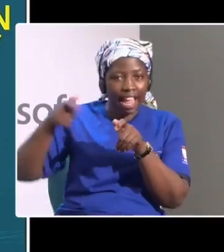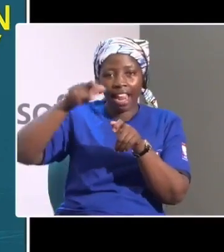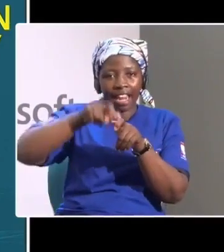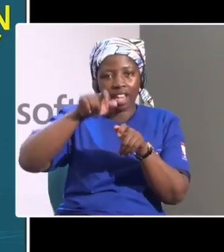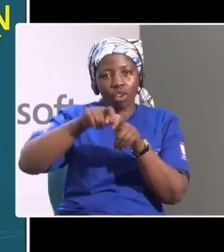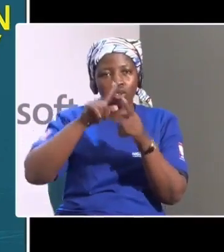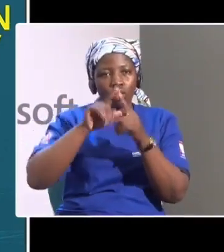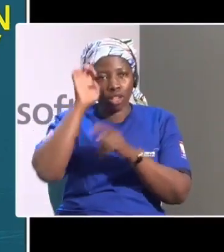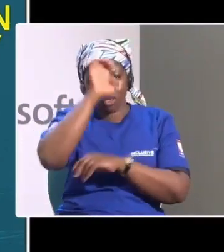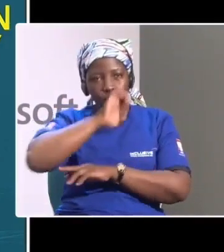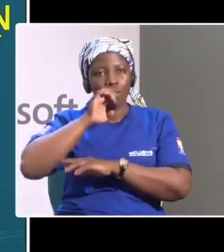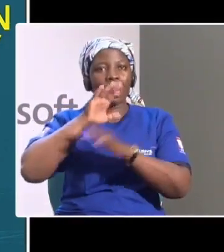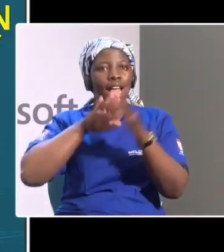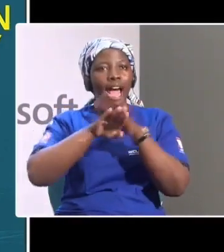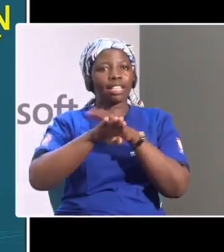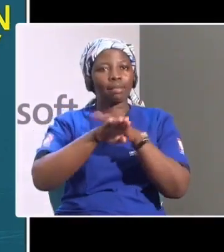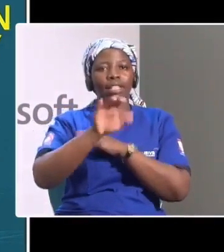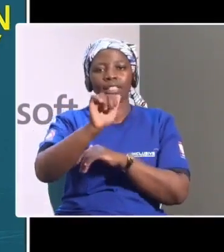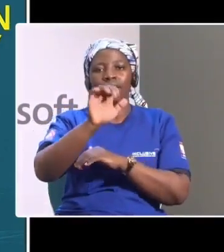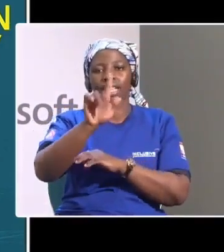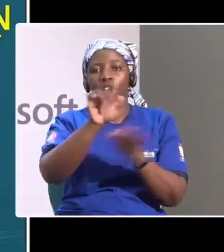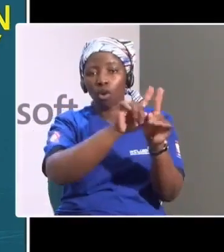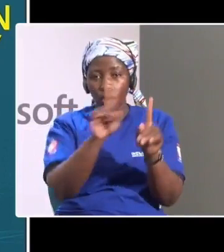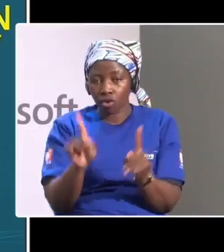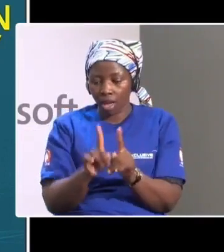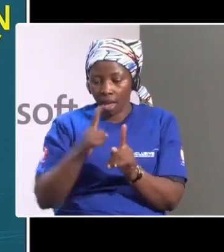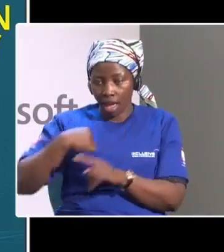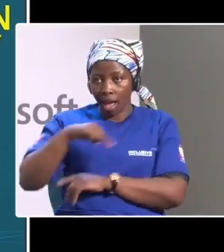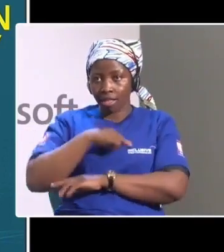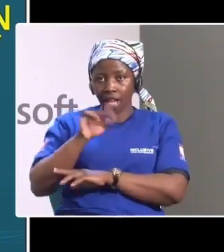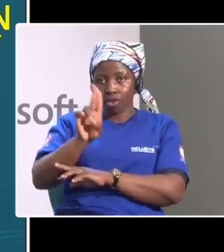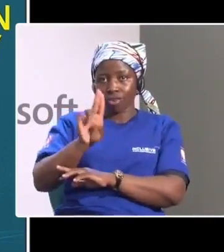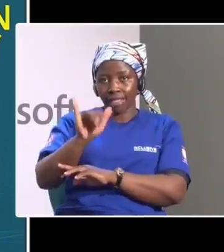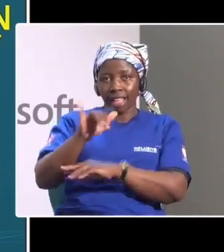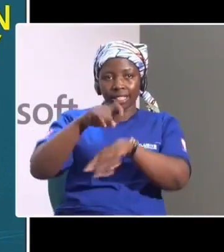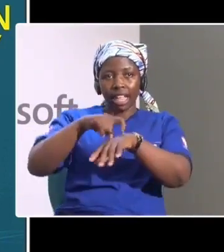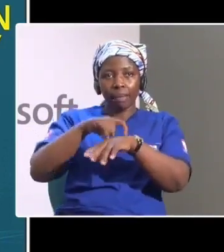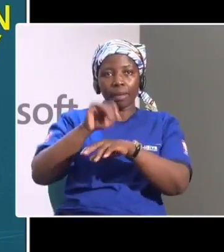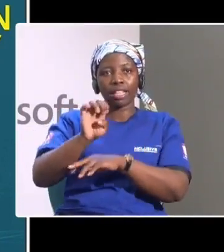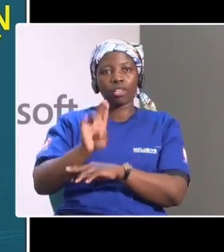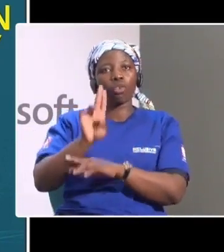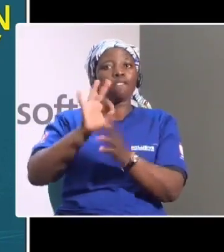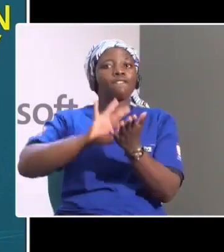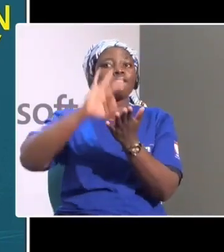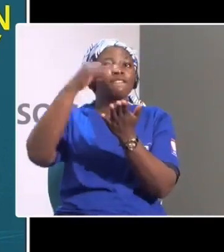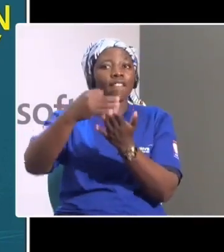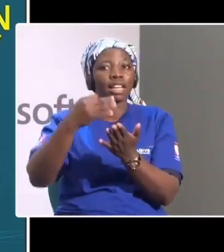the European Accessibility Act. And also we are using it when EU funds are